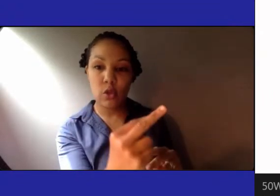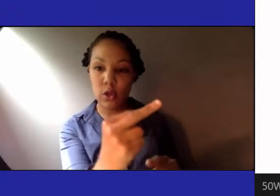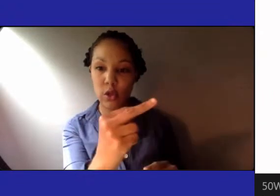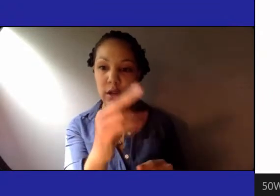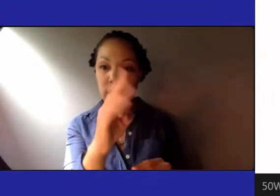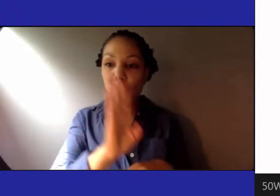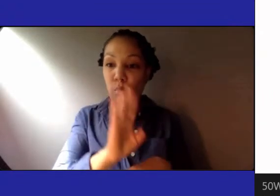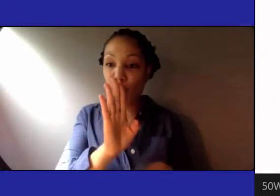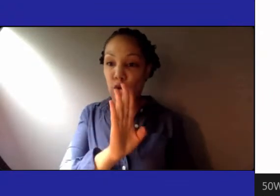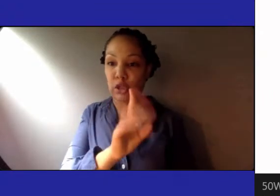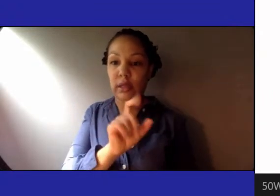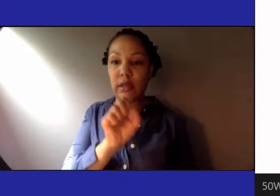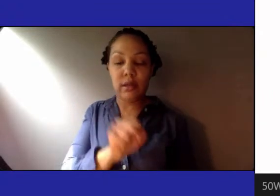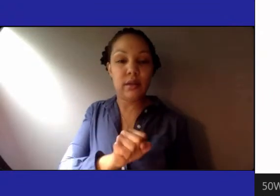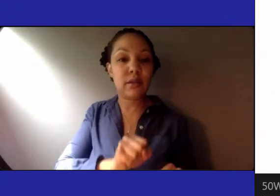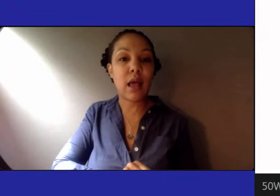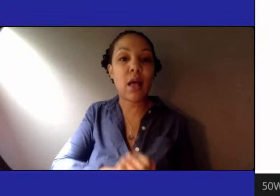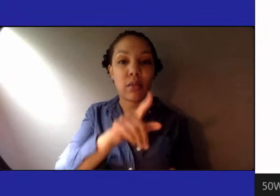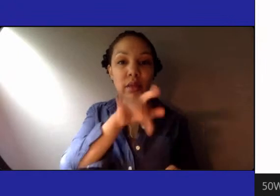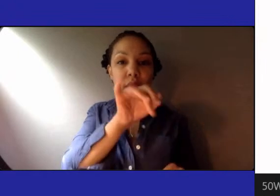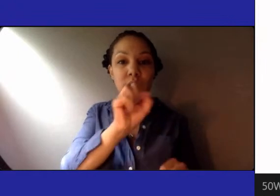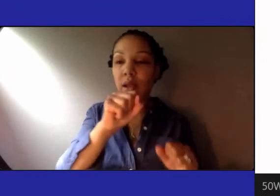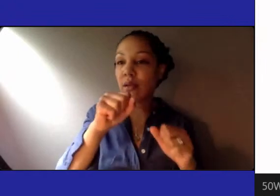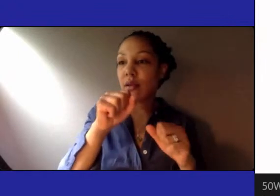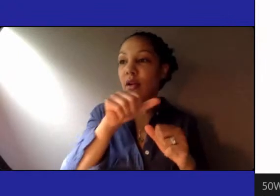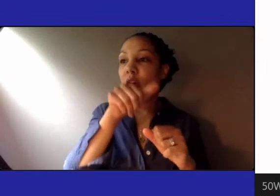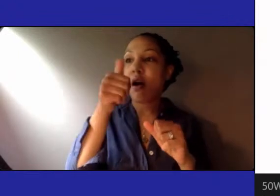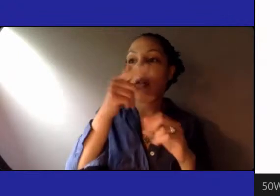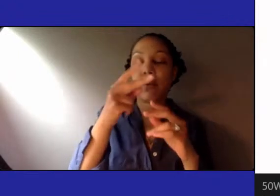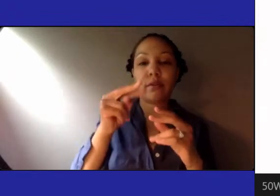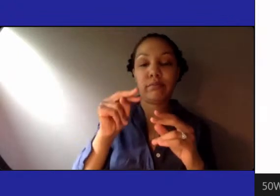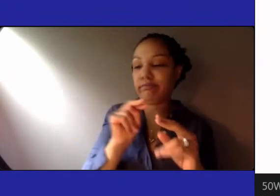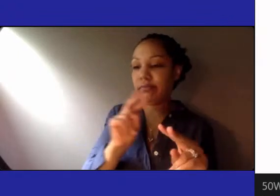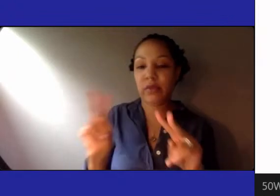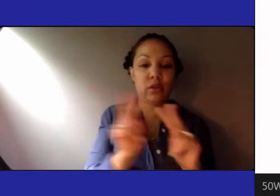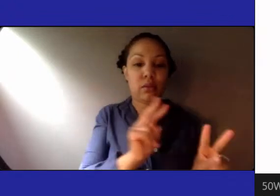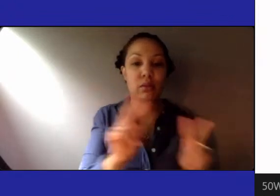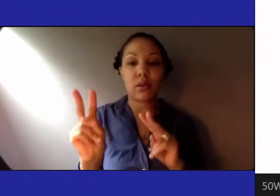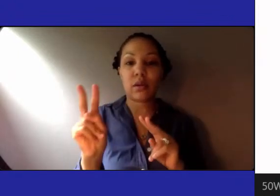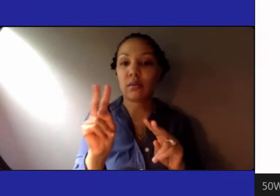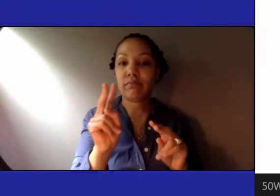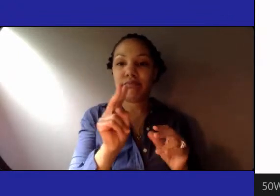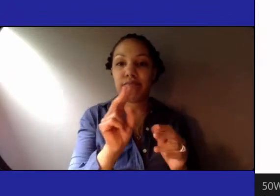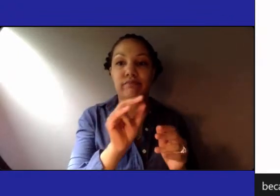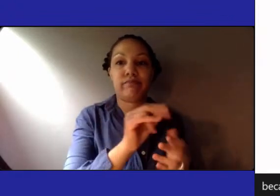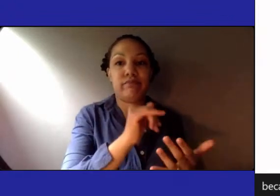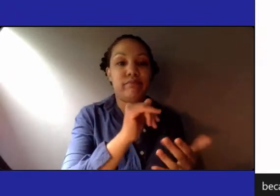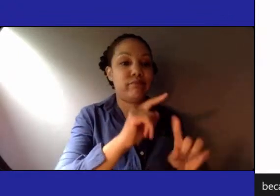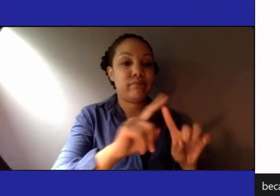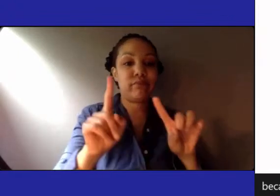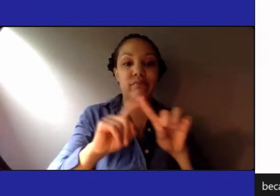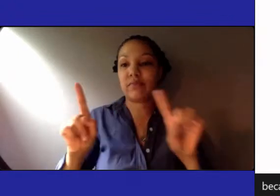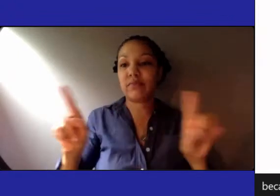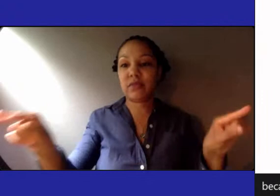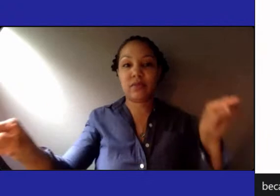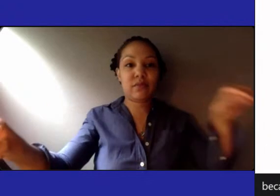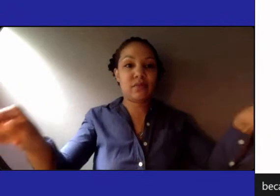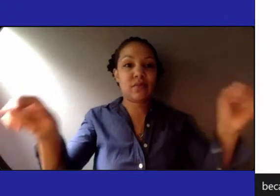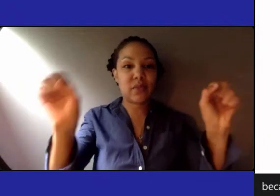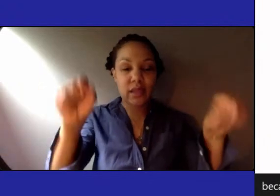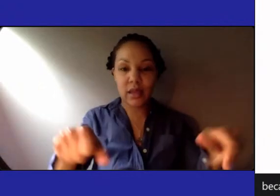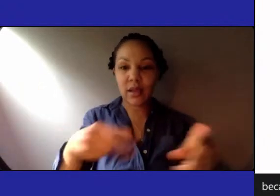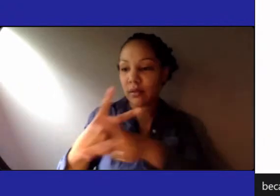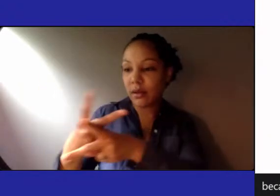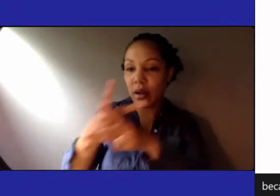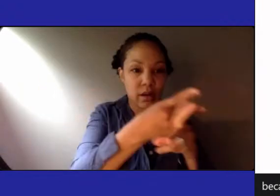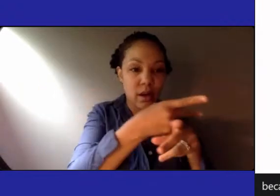if he were willing to be on call, just the time it would take to go from one place to another would